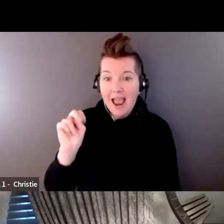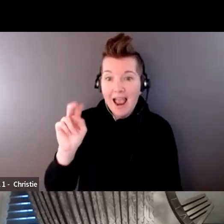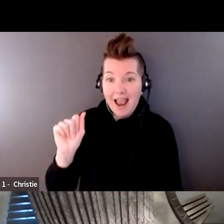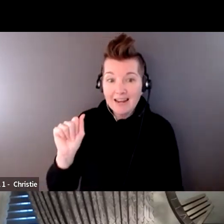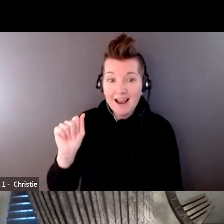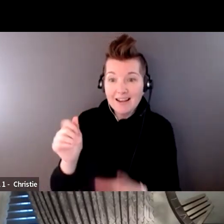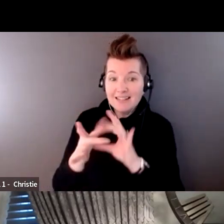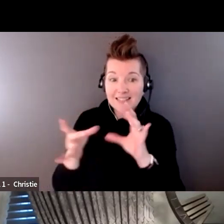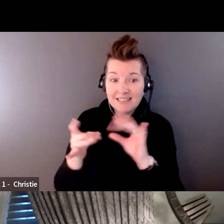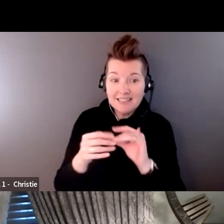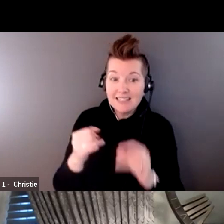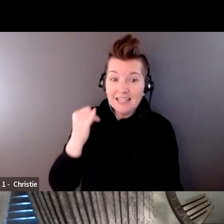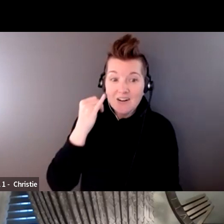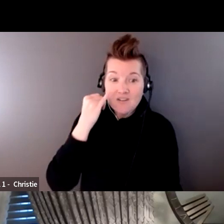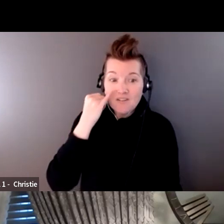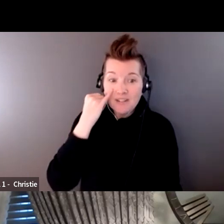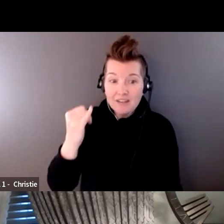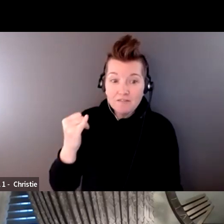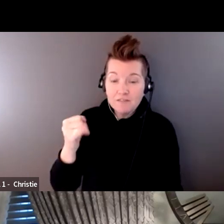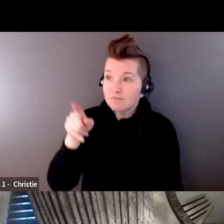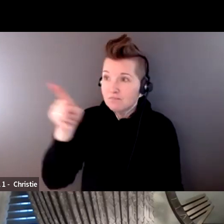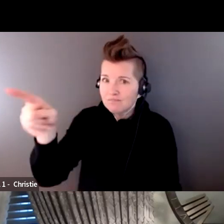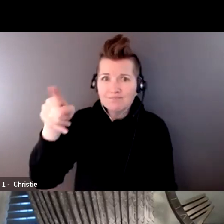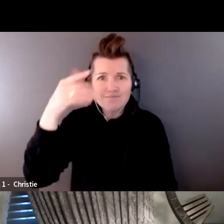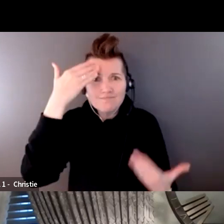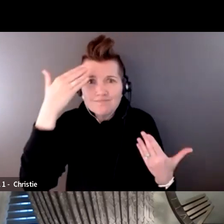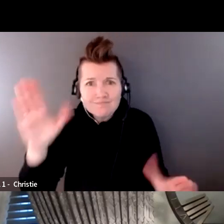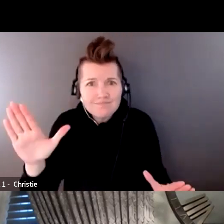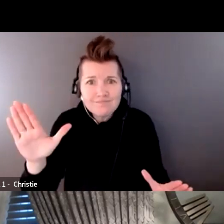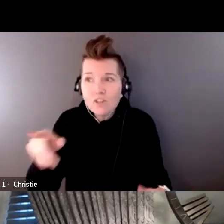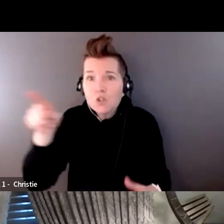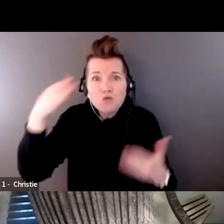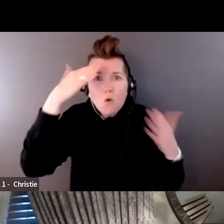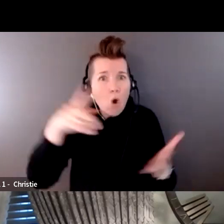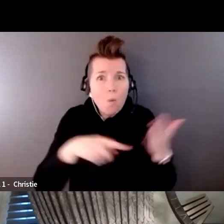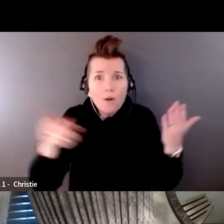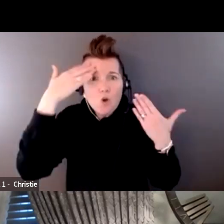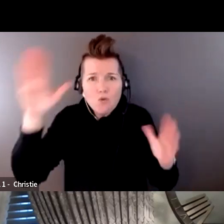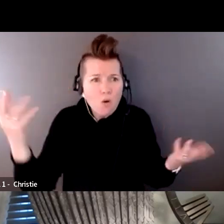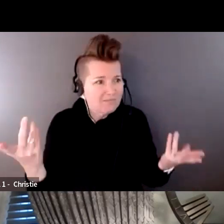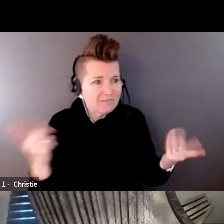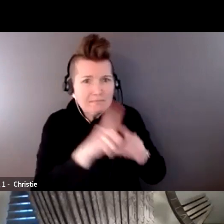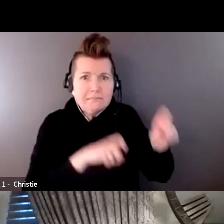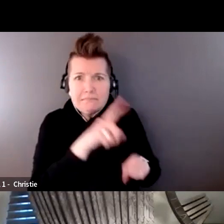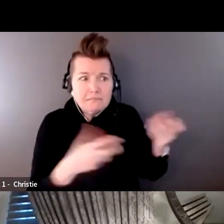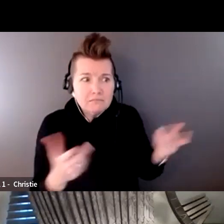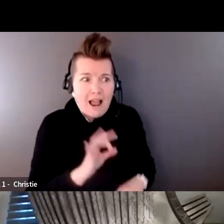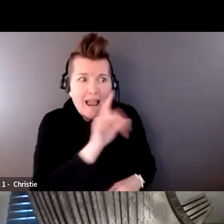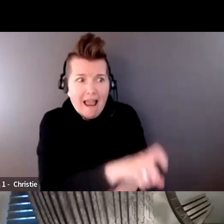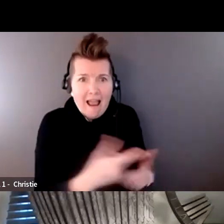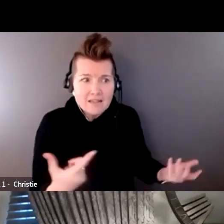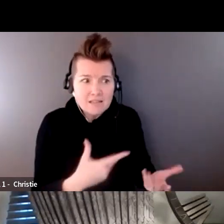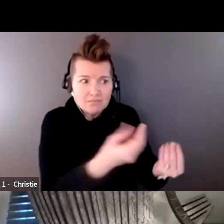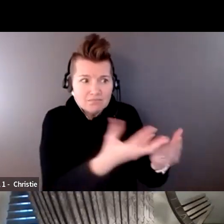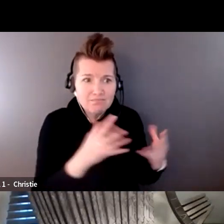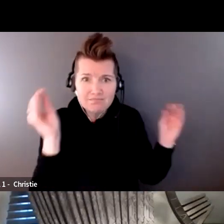you don't have the experience, you don't have the knowledge, you don't know what you don't know in terms of, how to express and